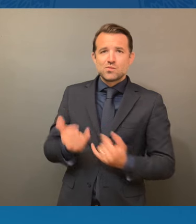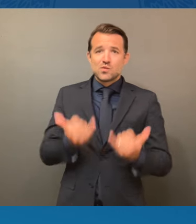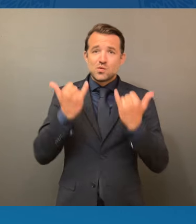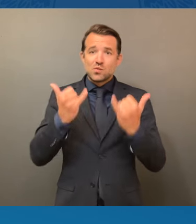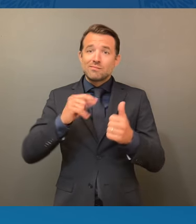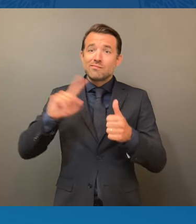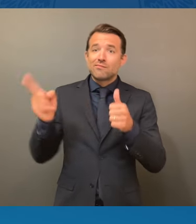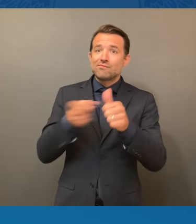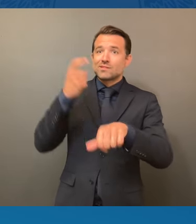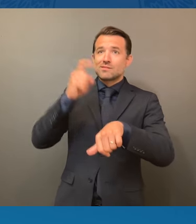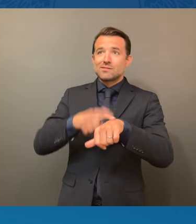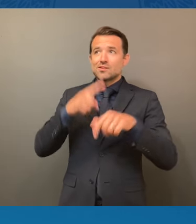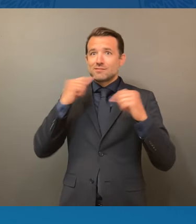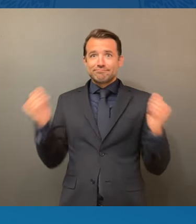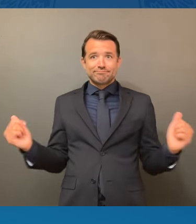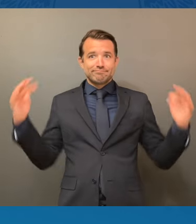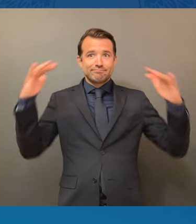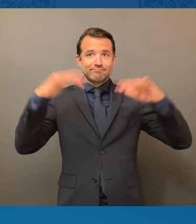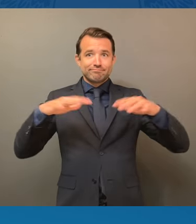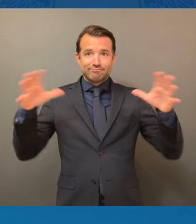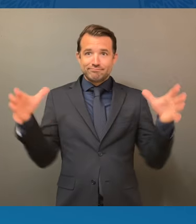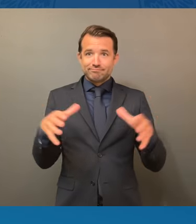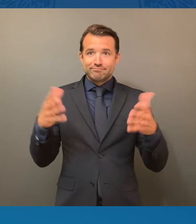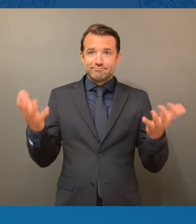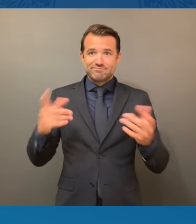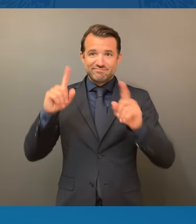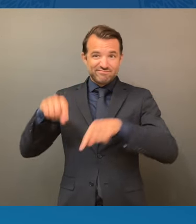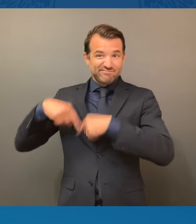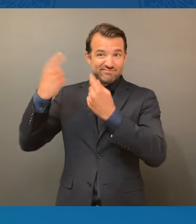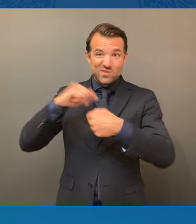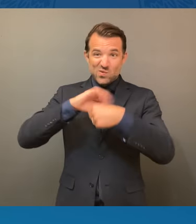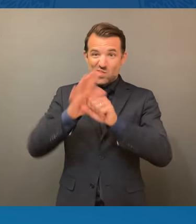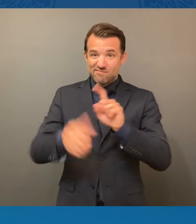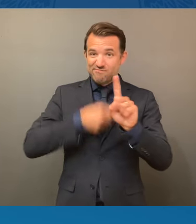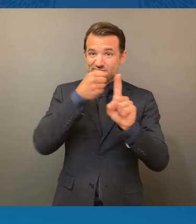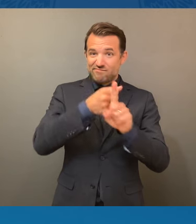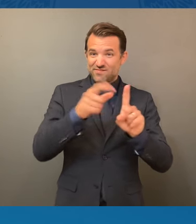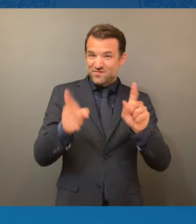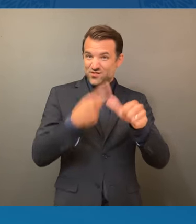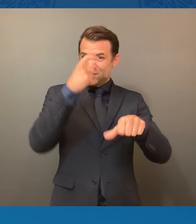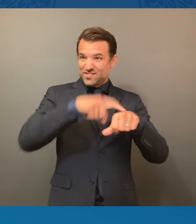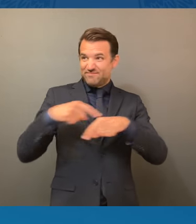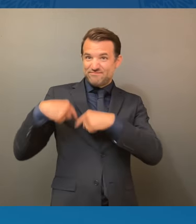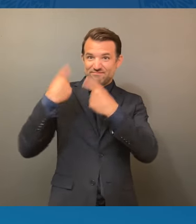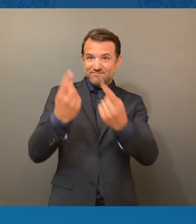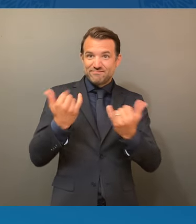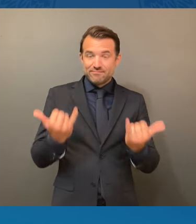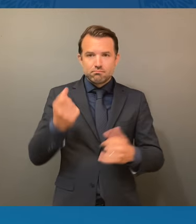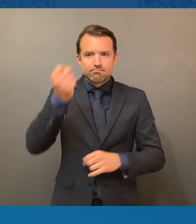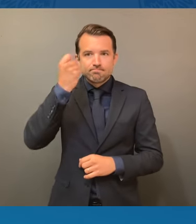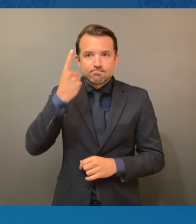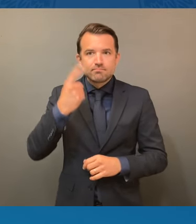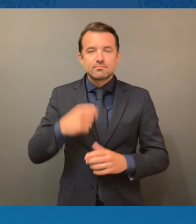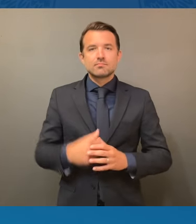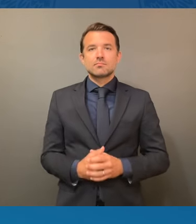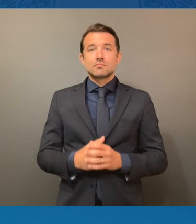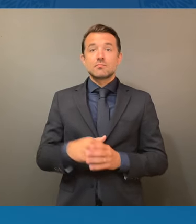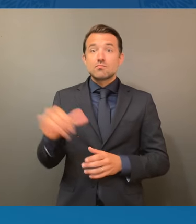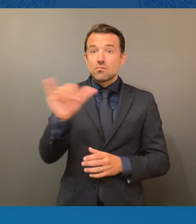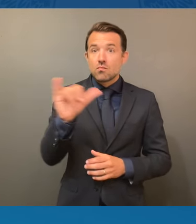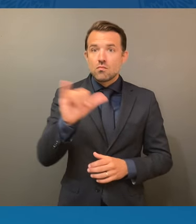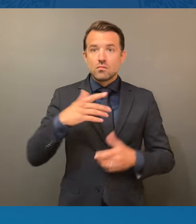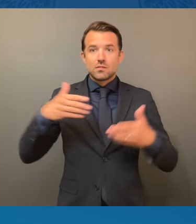the coronavirus pandemic turned our lives upside down, but we are joined by the first